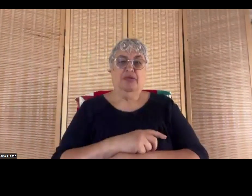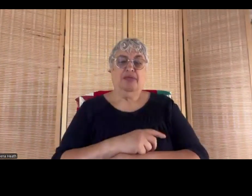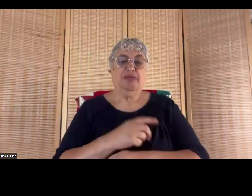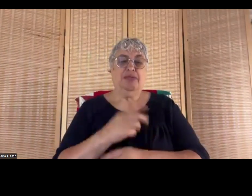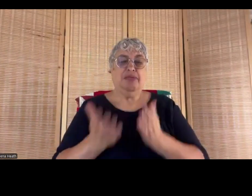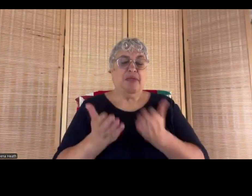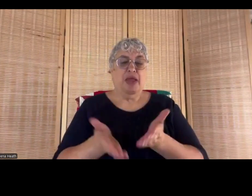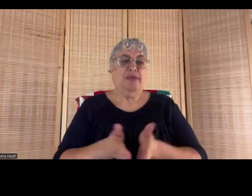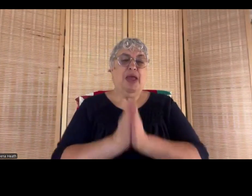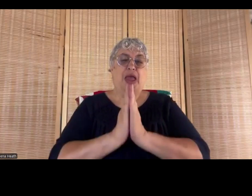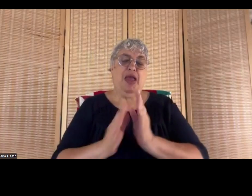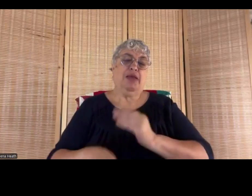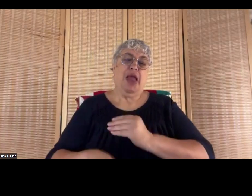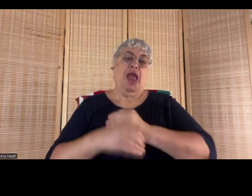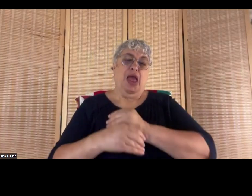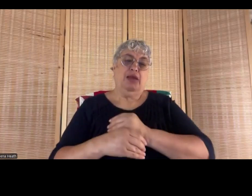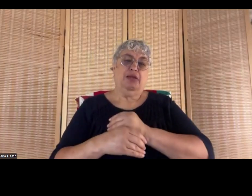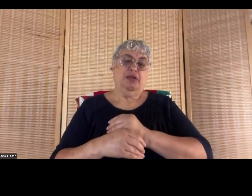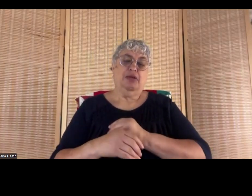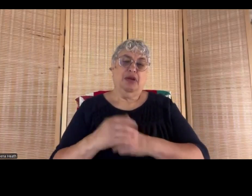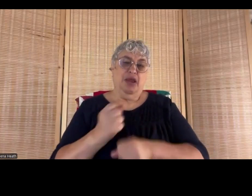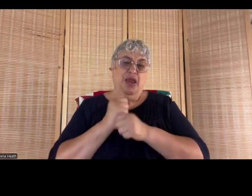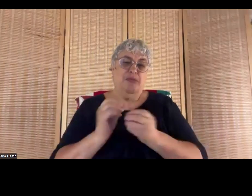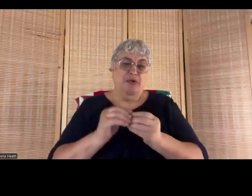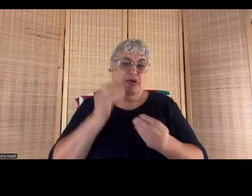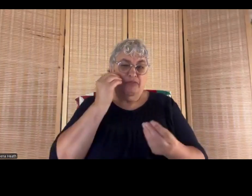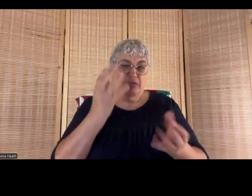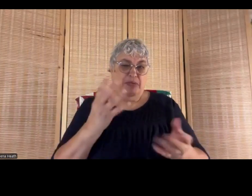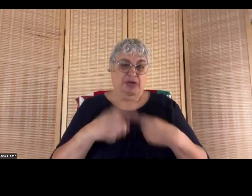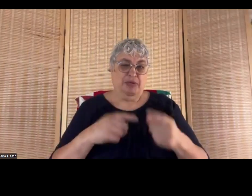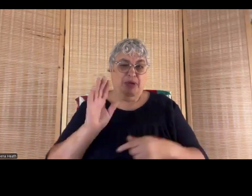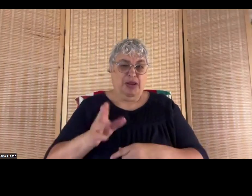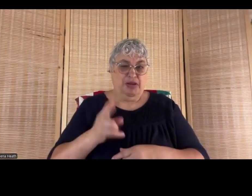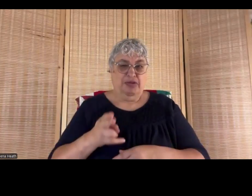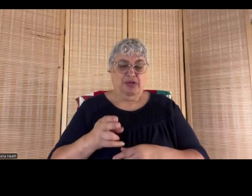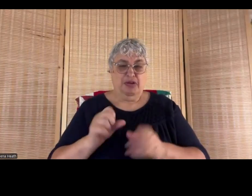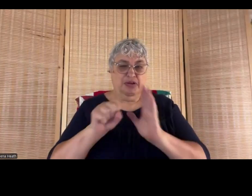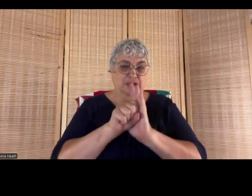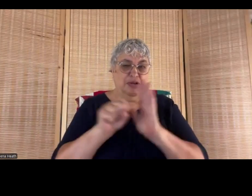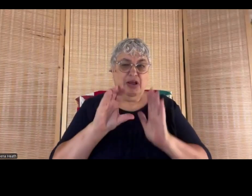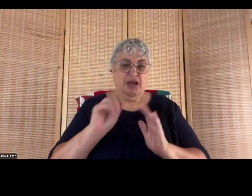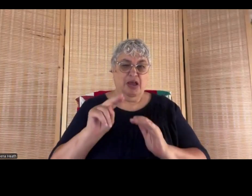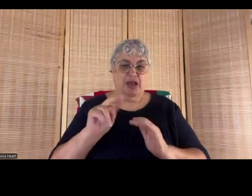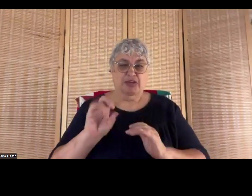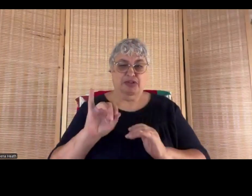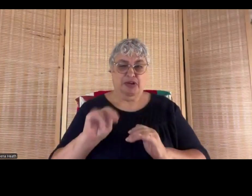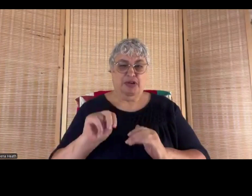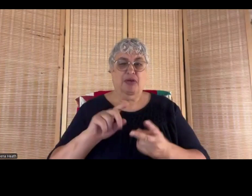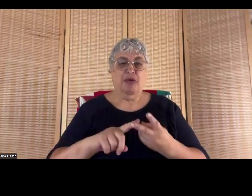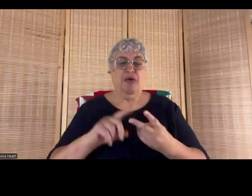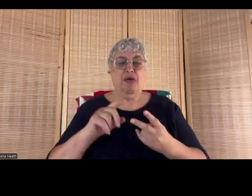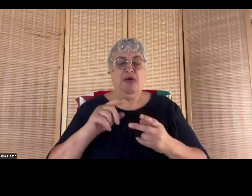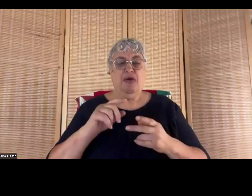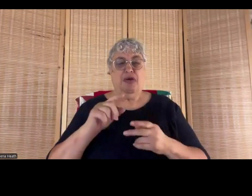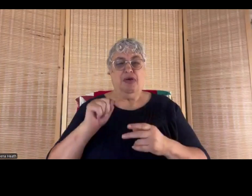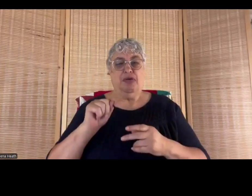you might want to ask to get more information about history of concussion, history of traumatic brain injury in the people